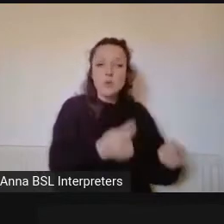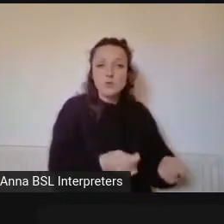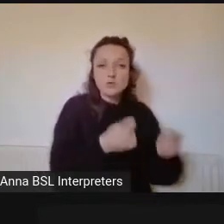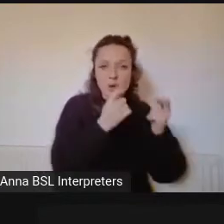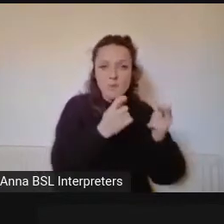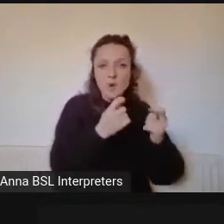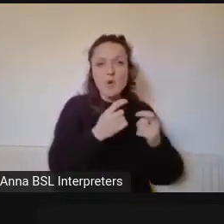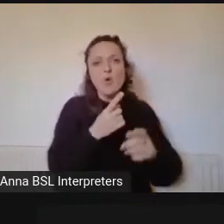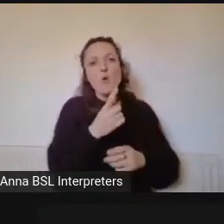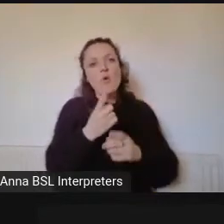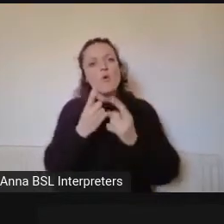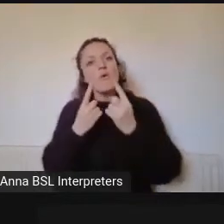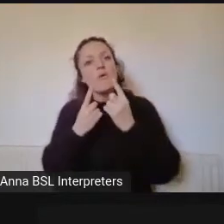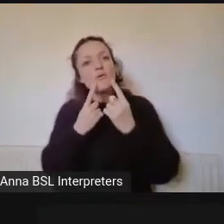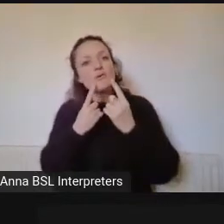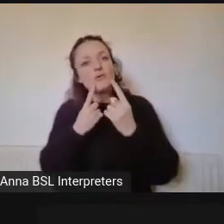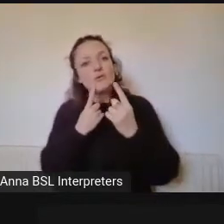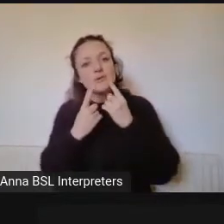purposefully, intentionally